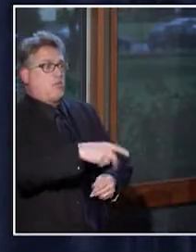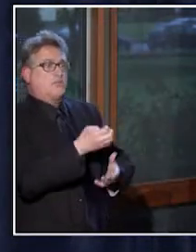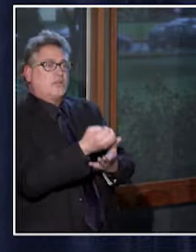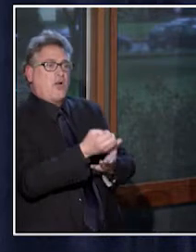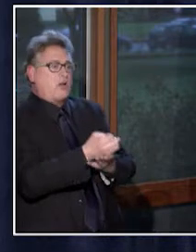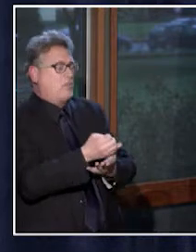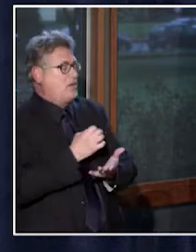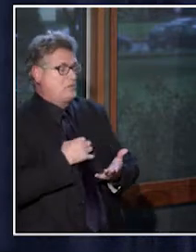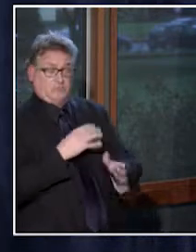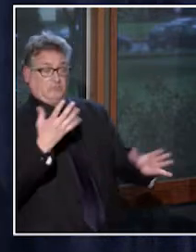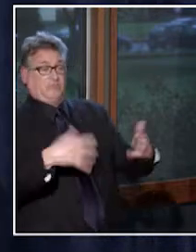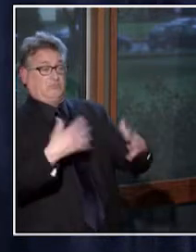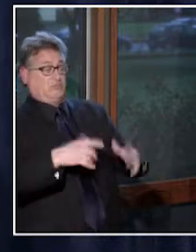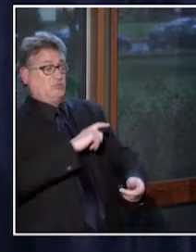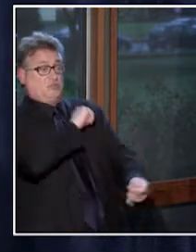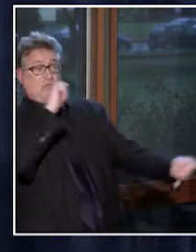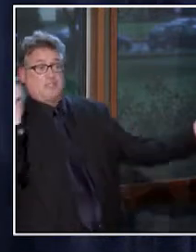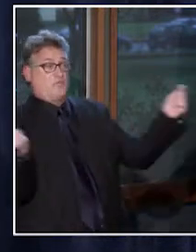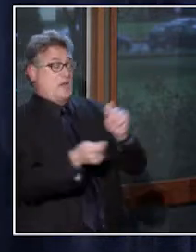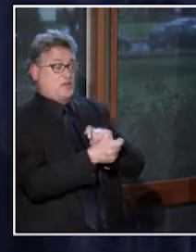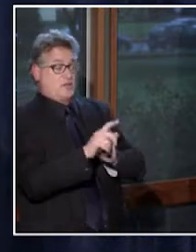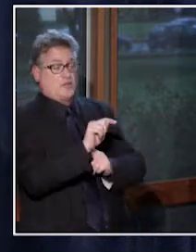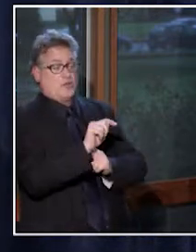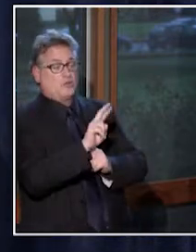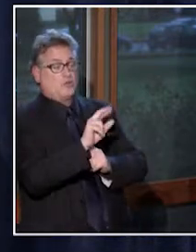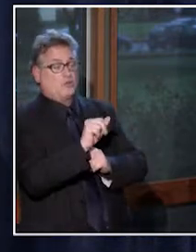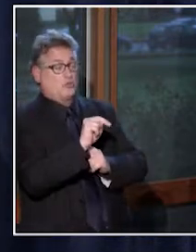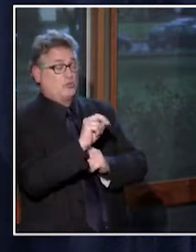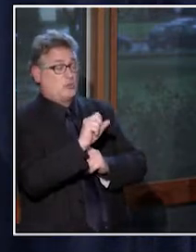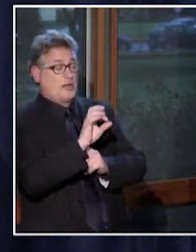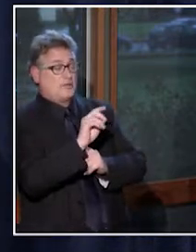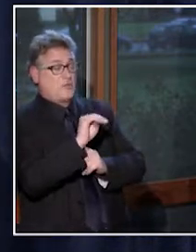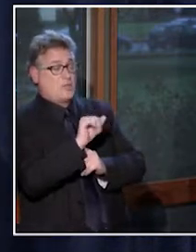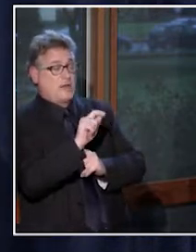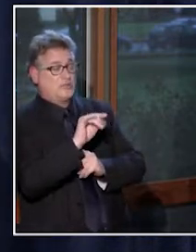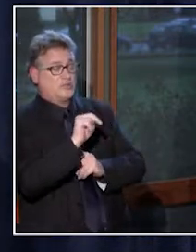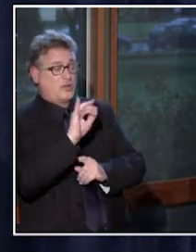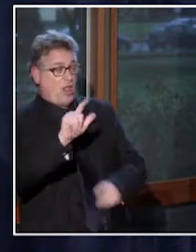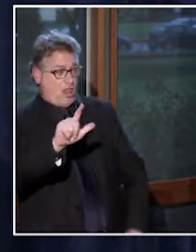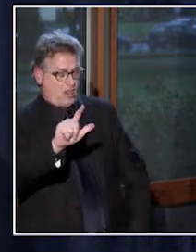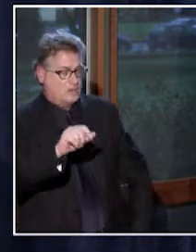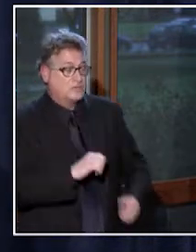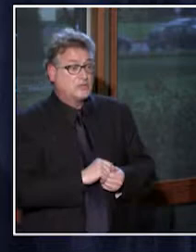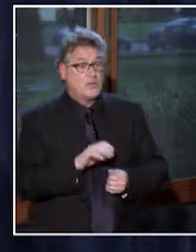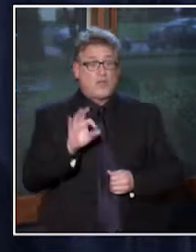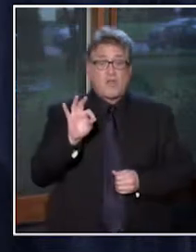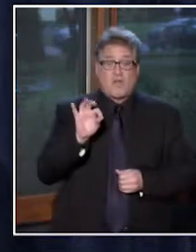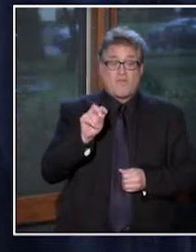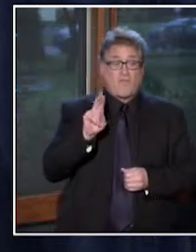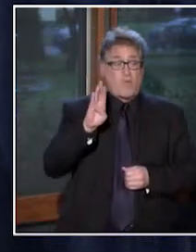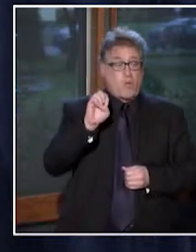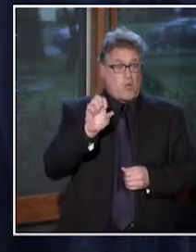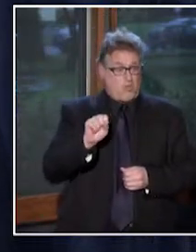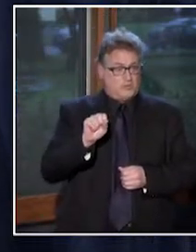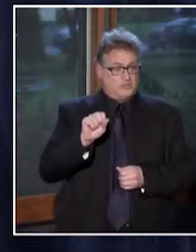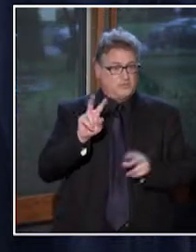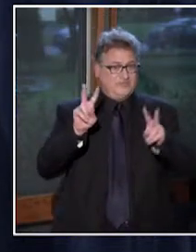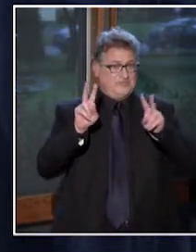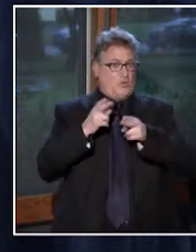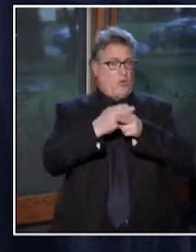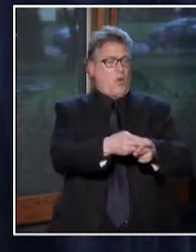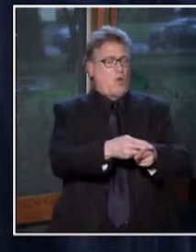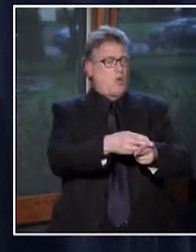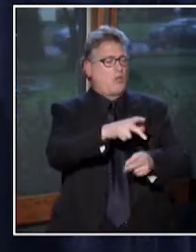transformational. Forbes, yes, you heard that right, Forbes called Portland the number